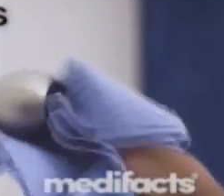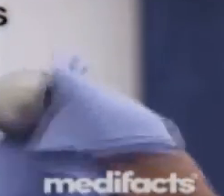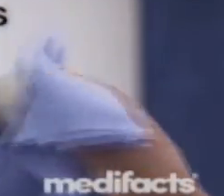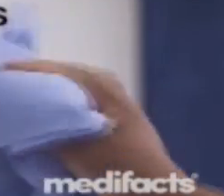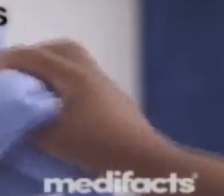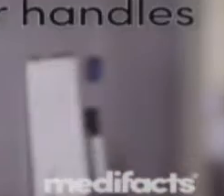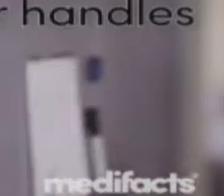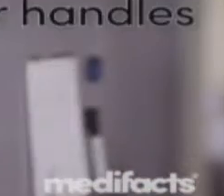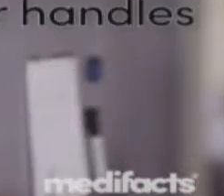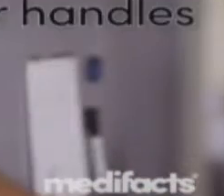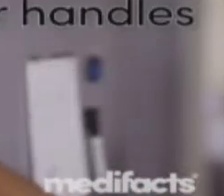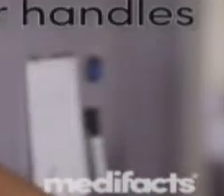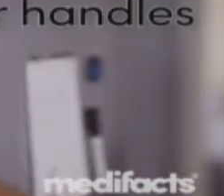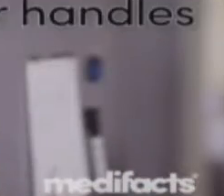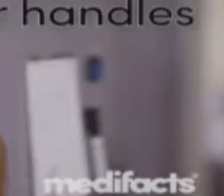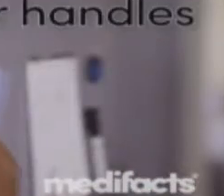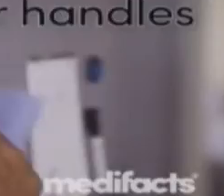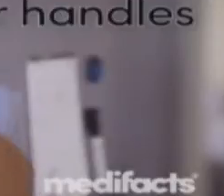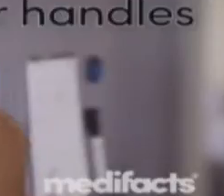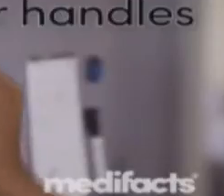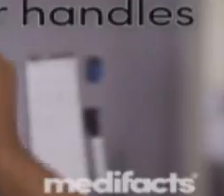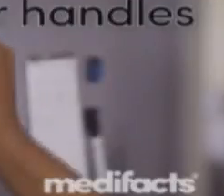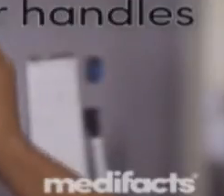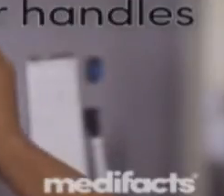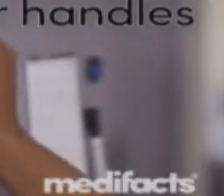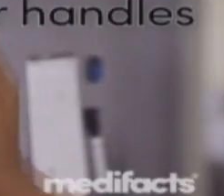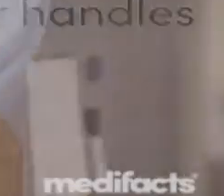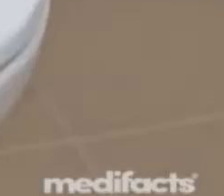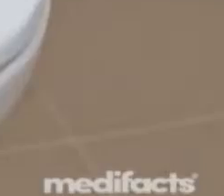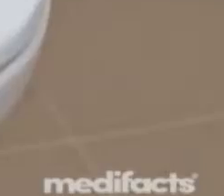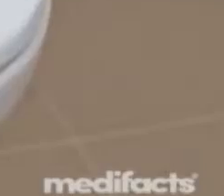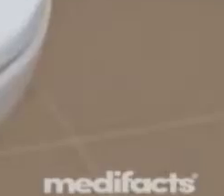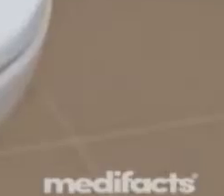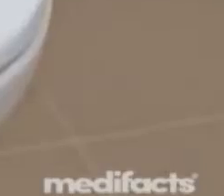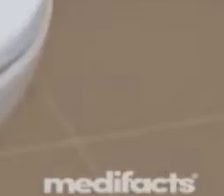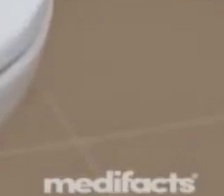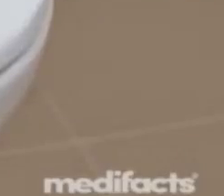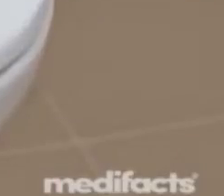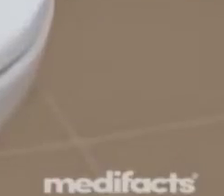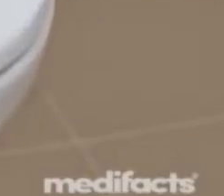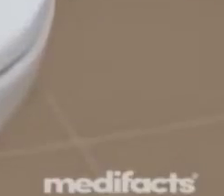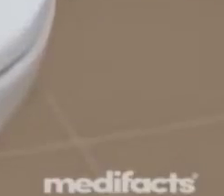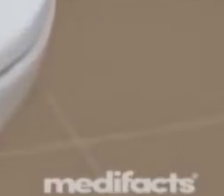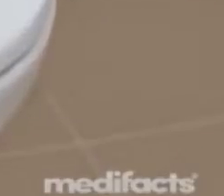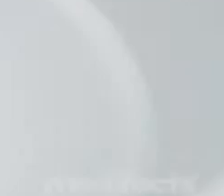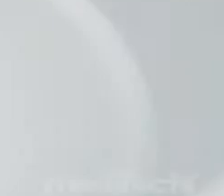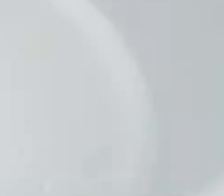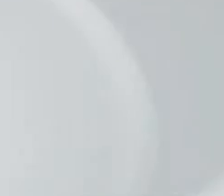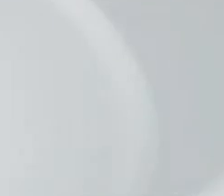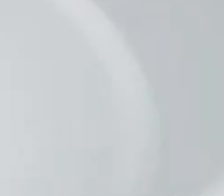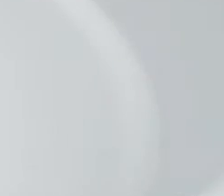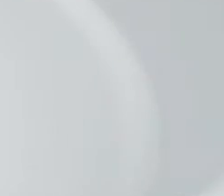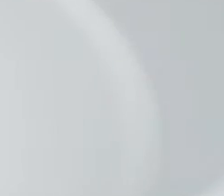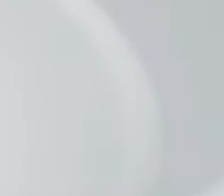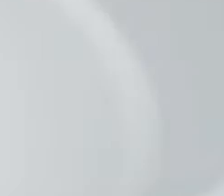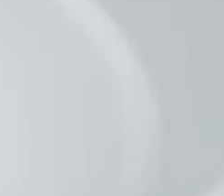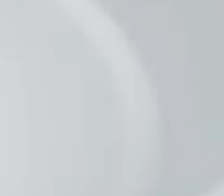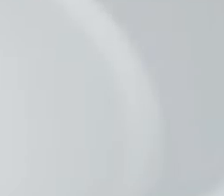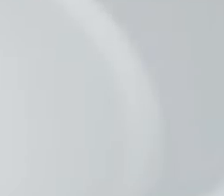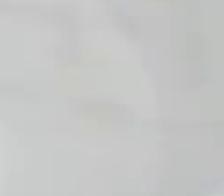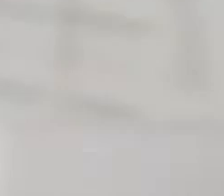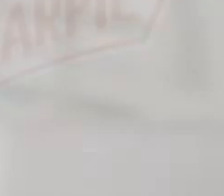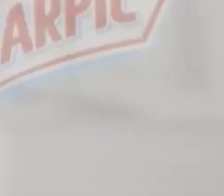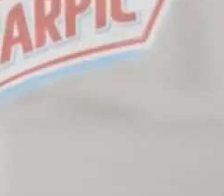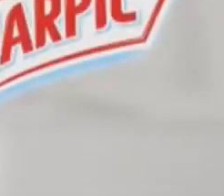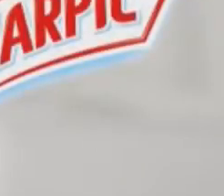floors, countertops, and kitchen surfaces with bleach, and use an effective toilet cleaner inside and outside your toilet